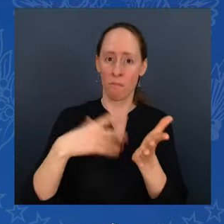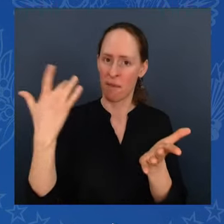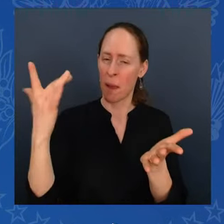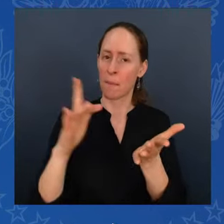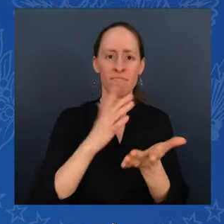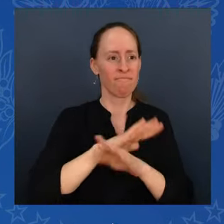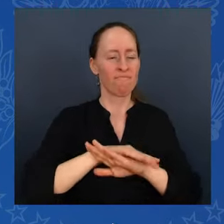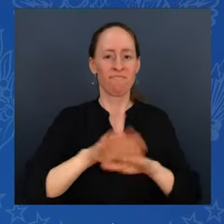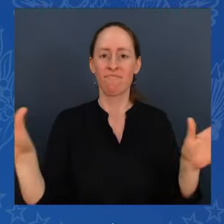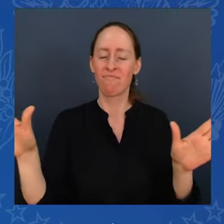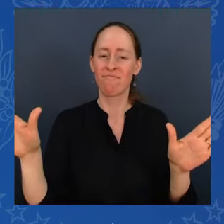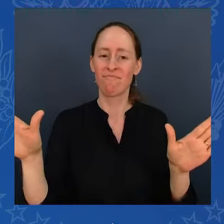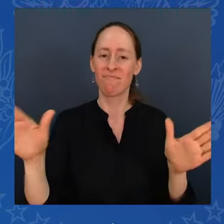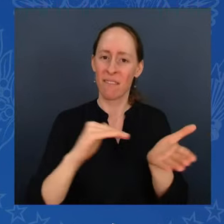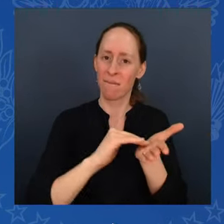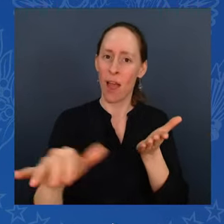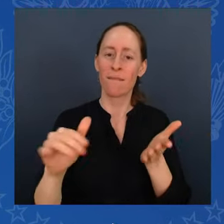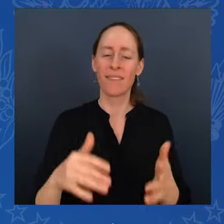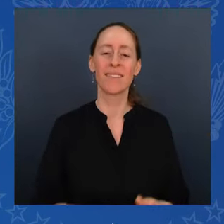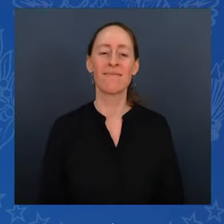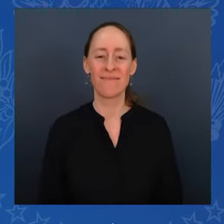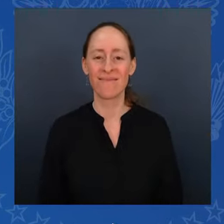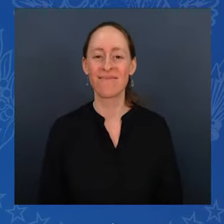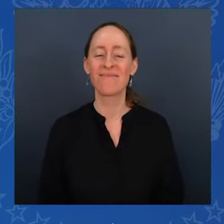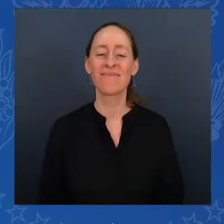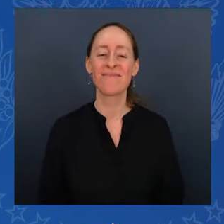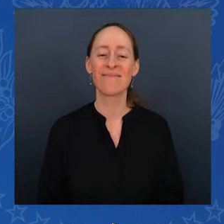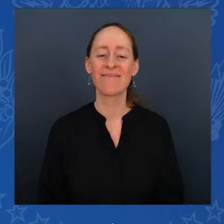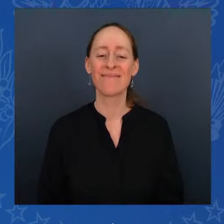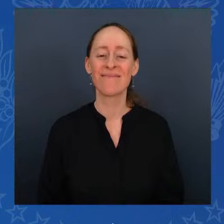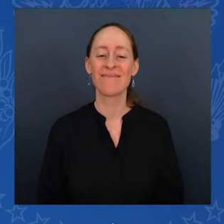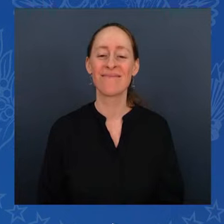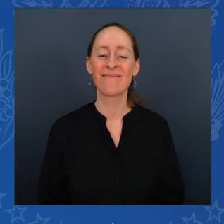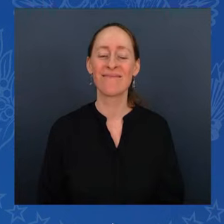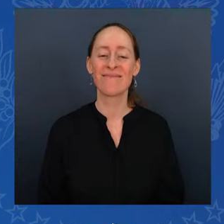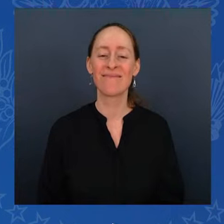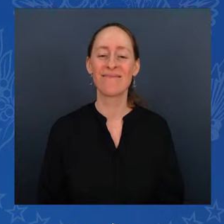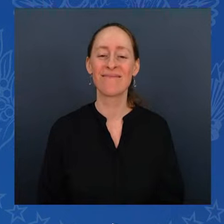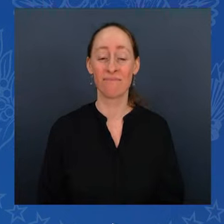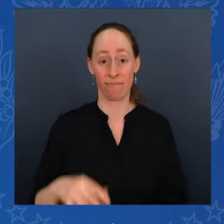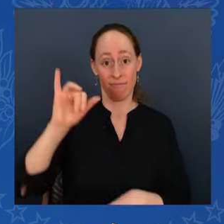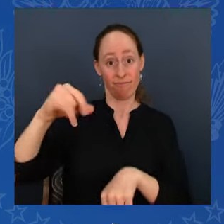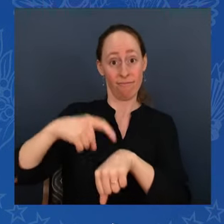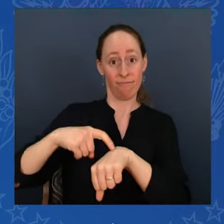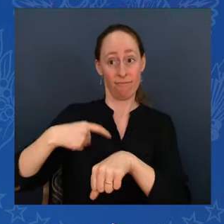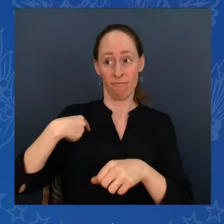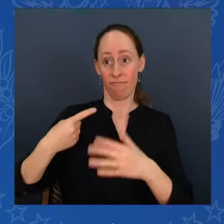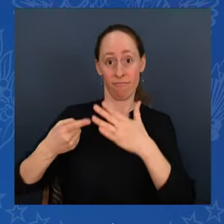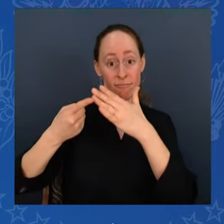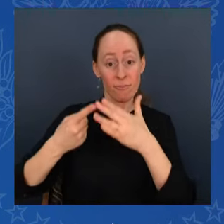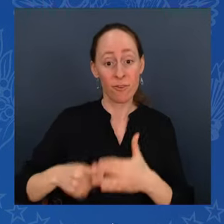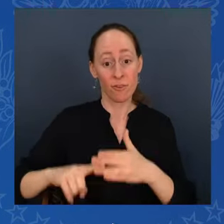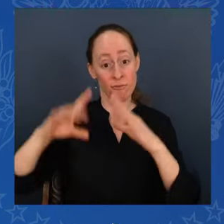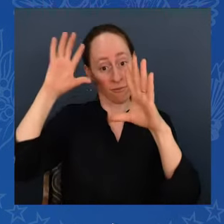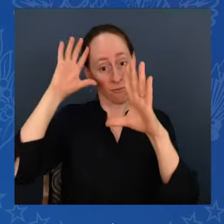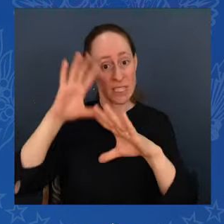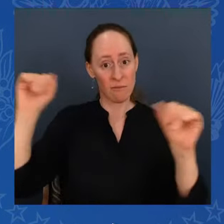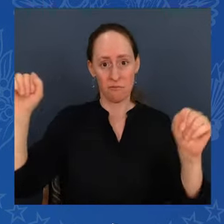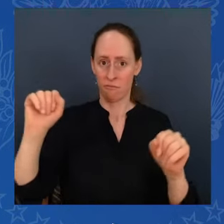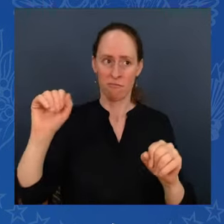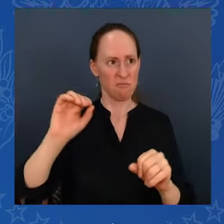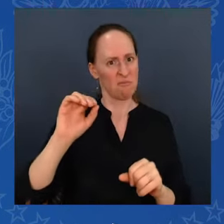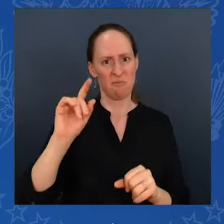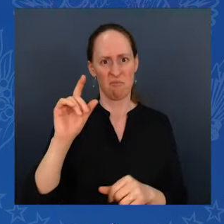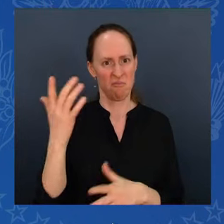loan forgiven. When I took office, 7,000 public service had their debt — 7,000 had their debts forgiven. The program